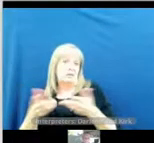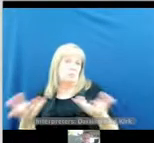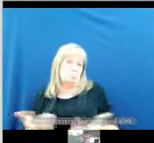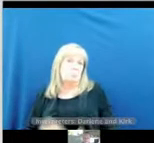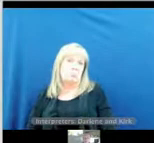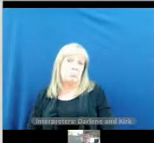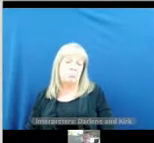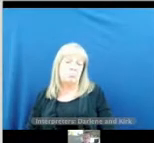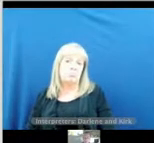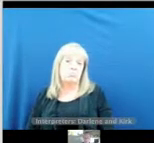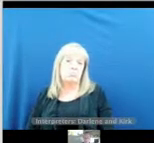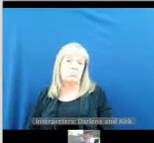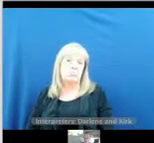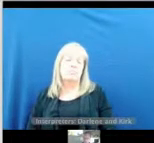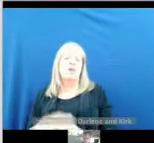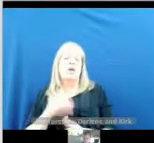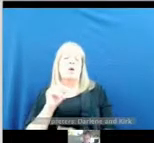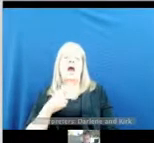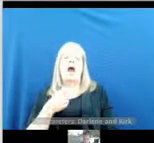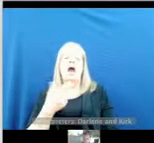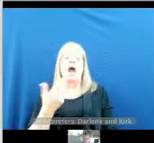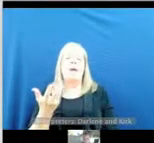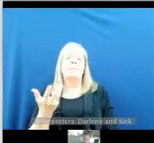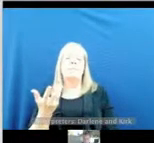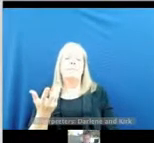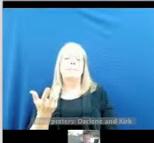Not that we want to spend too much time talking about